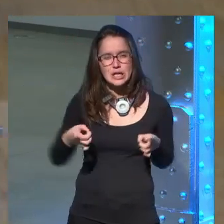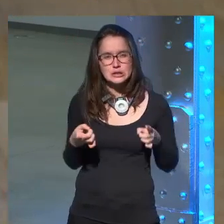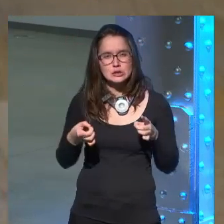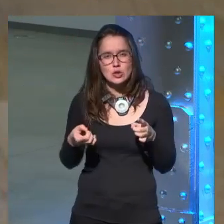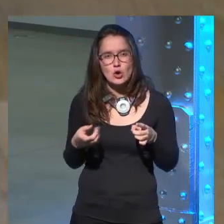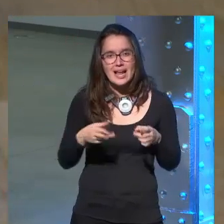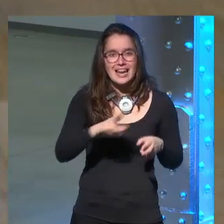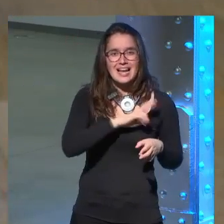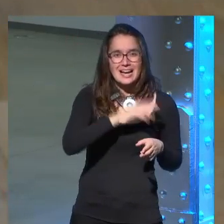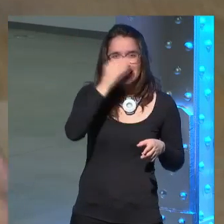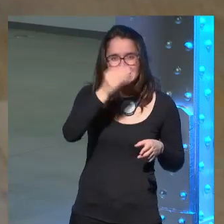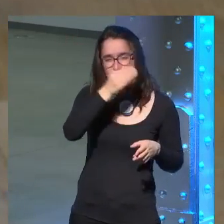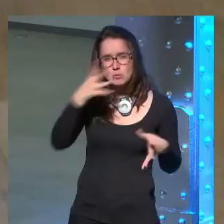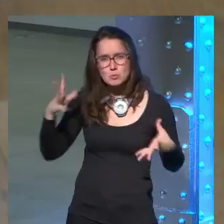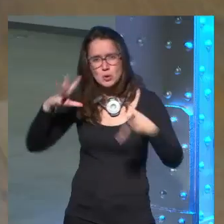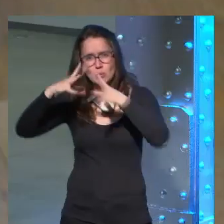to fit together